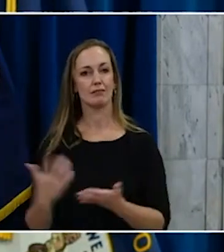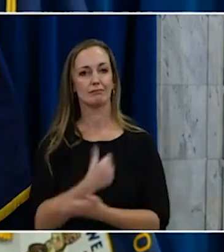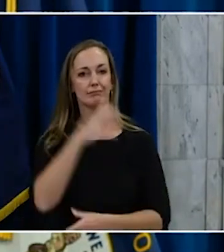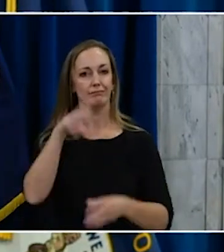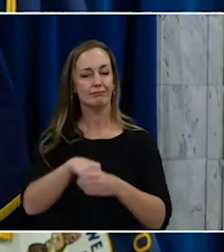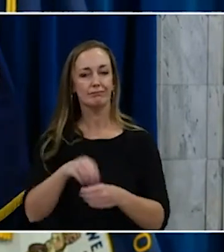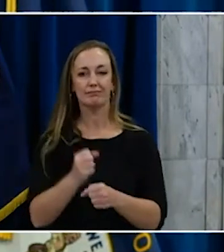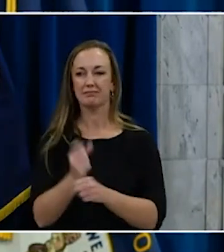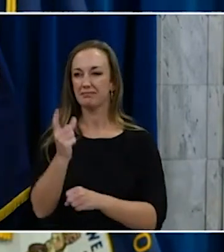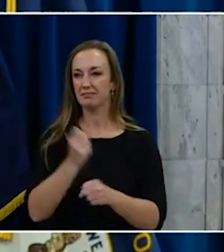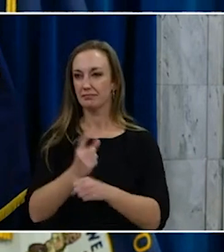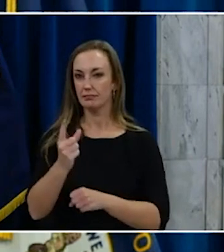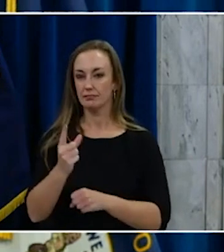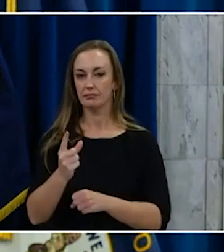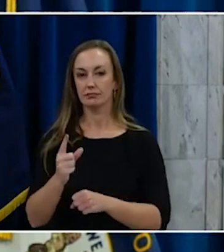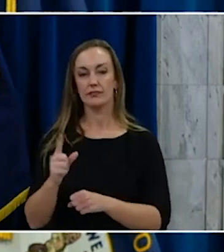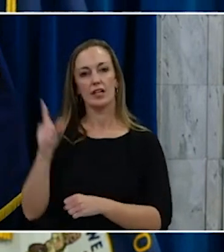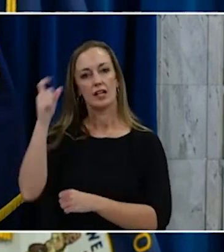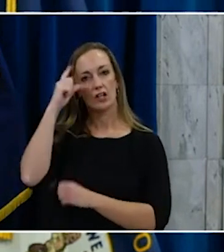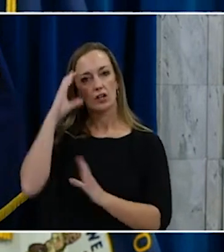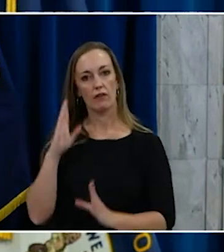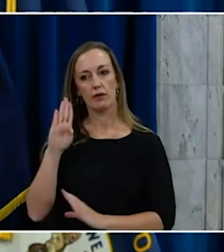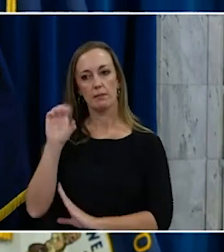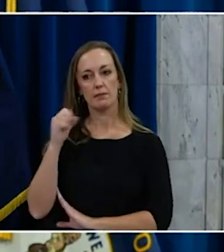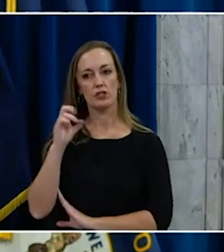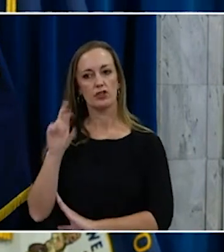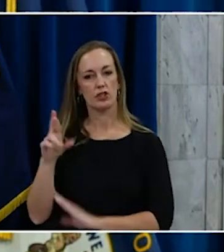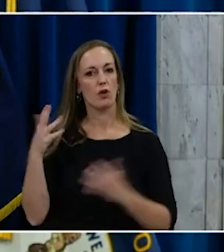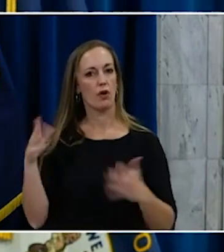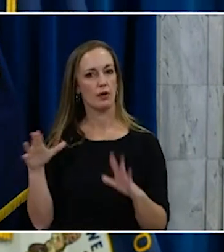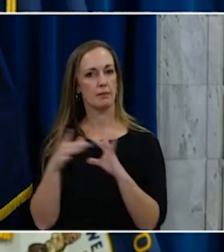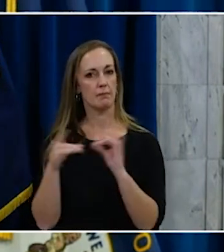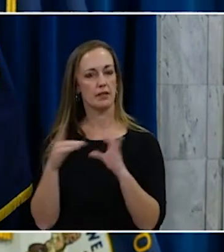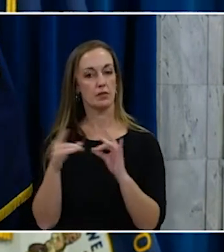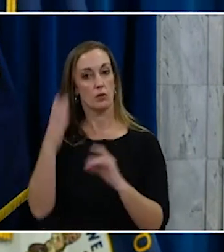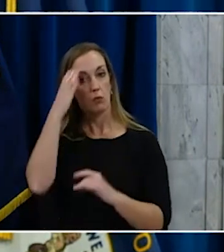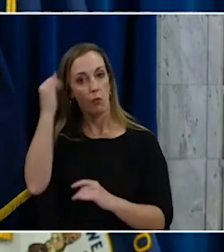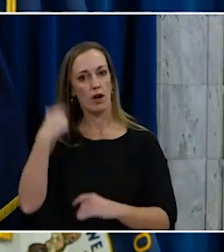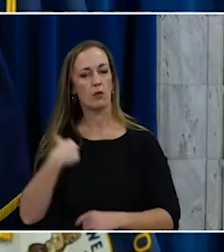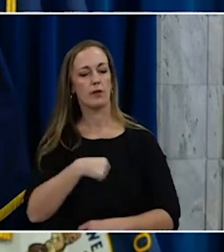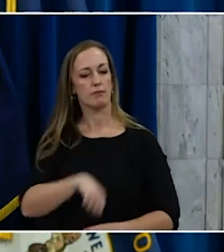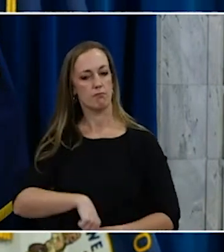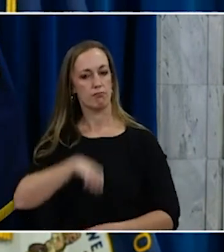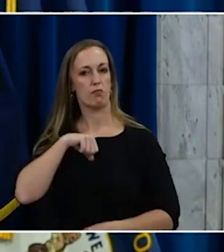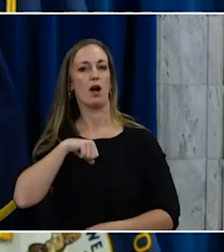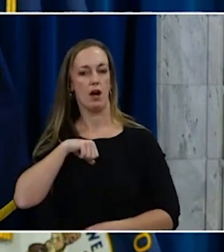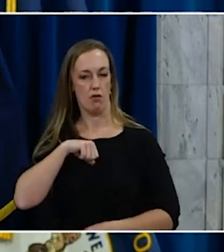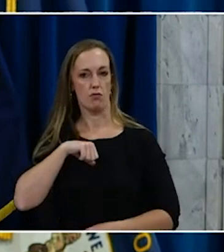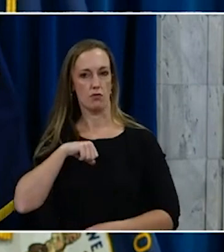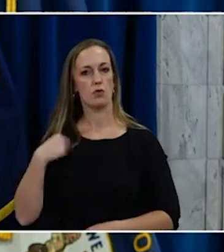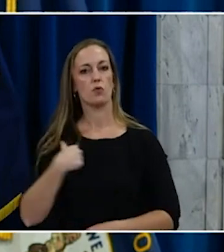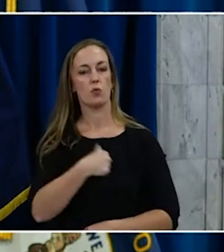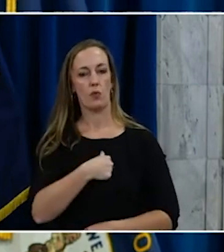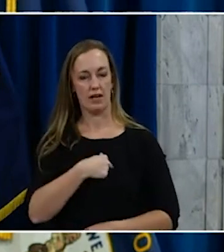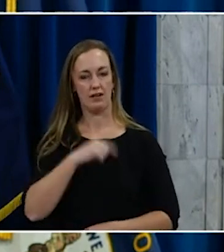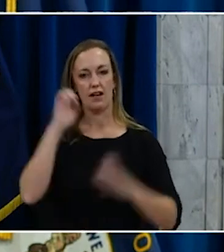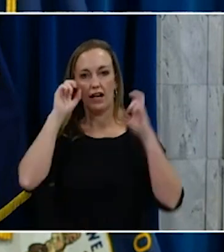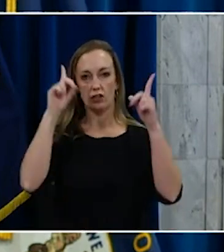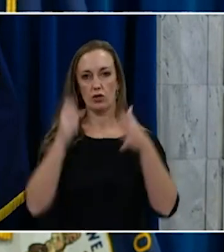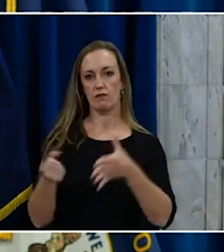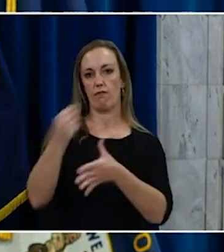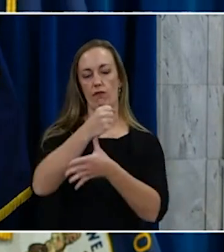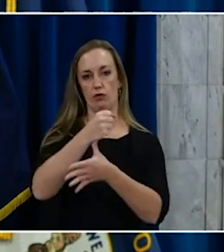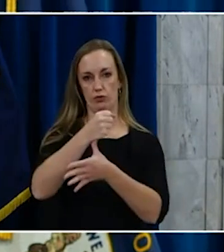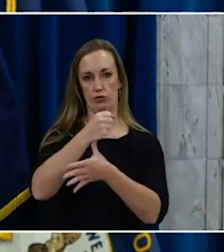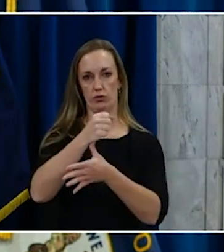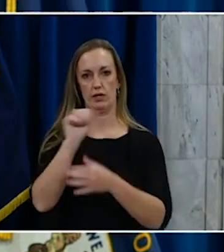in every year. And as Governor Beshear mentioned, it's because we pride ourselves on being an education first administration.